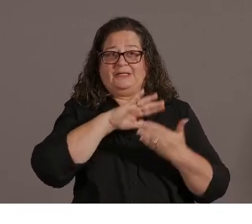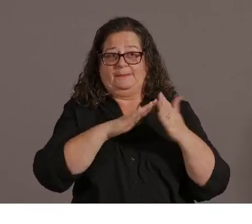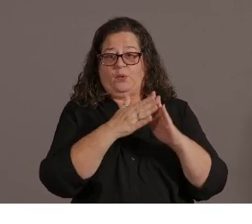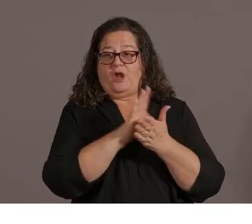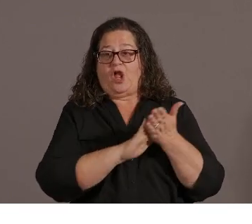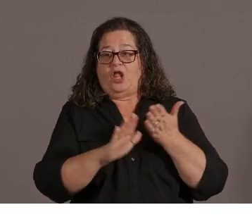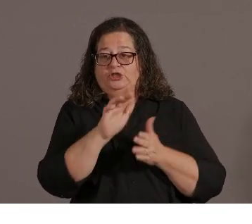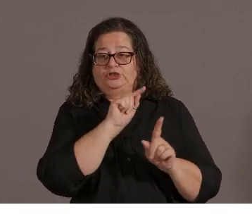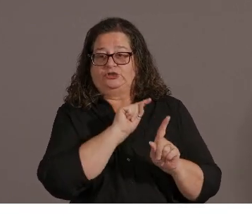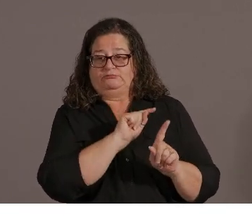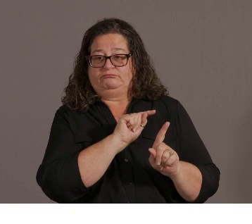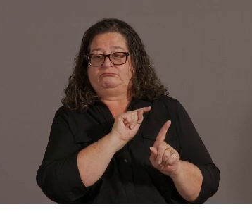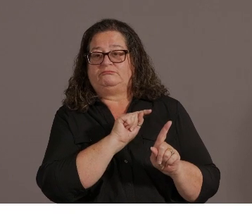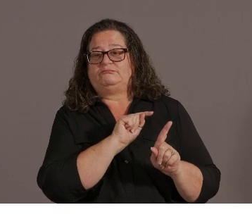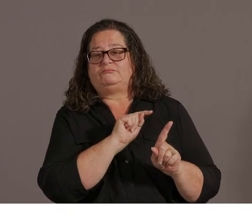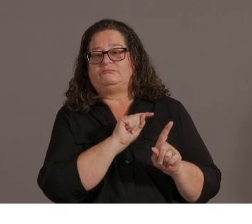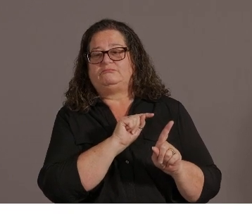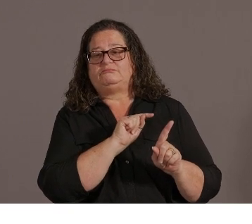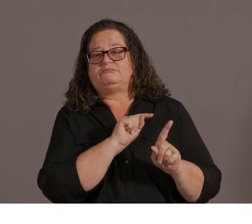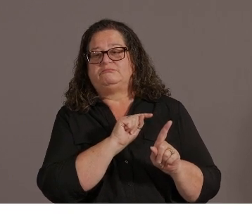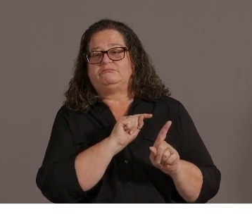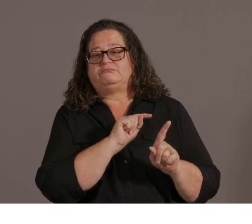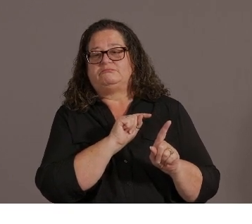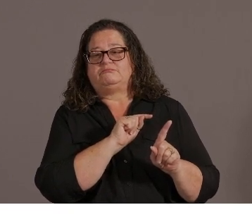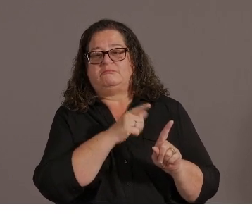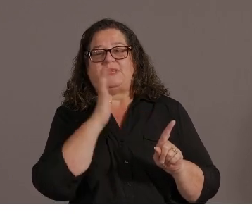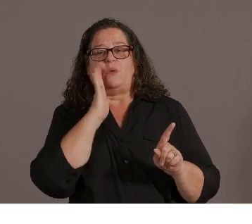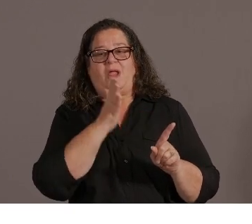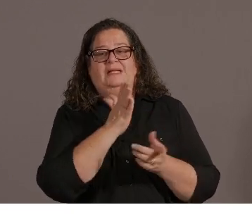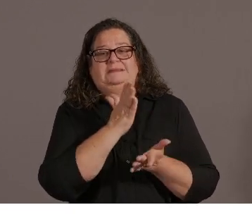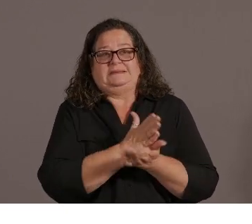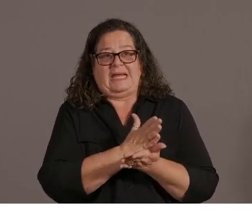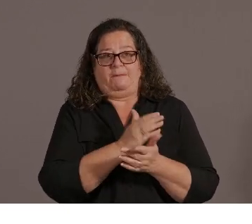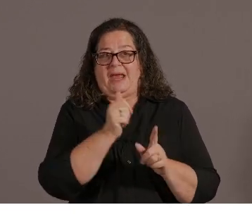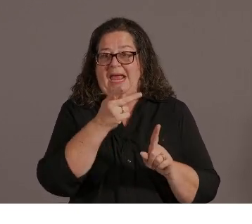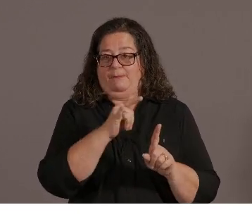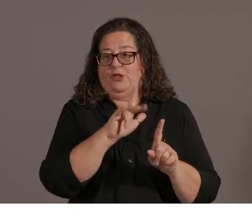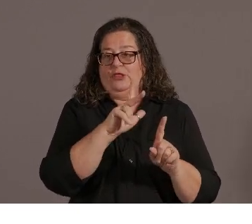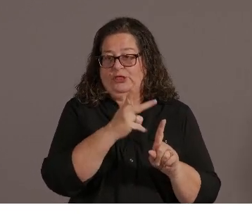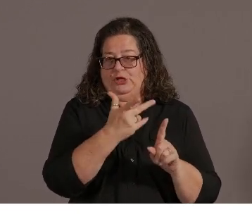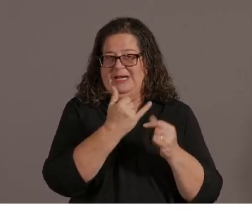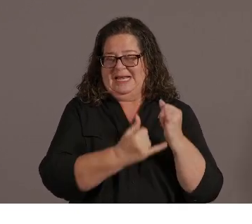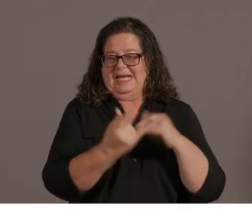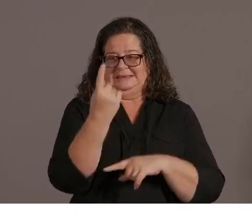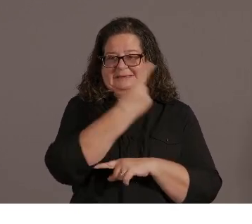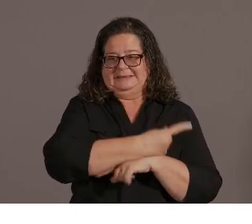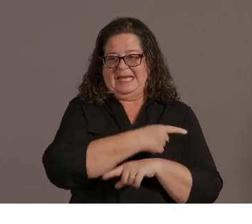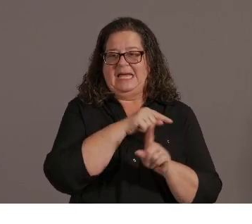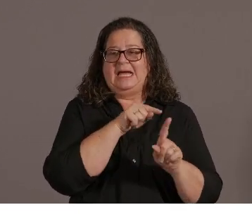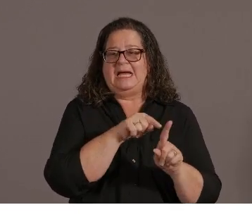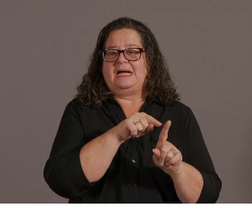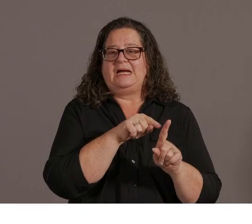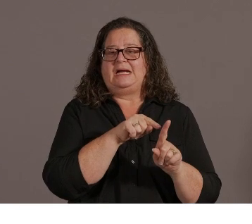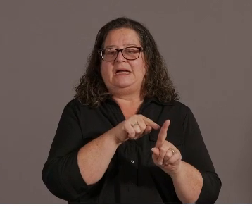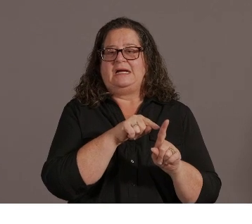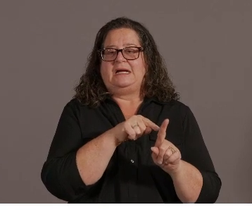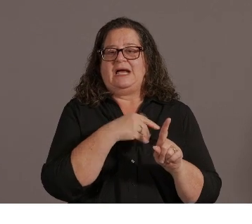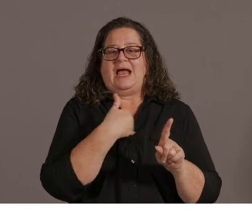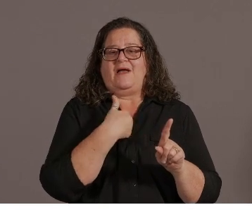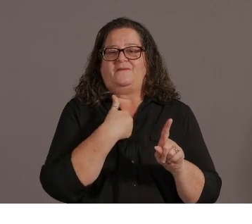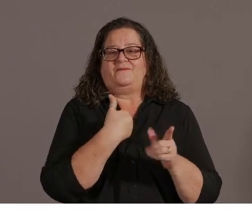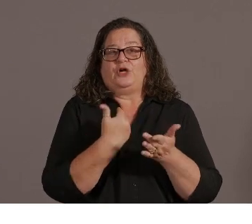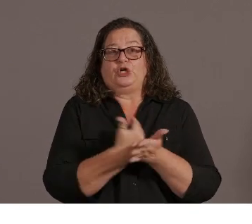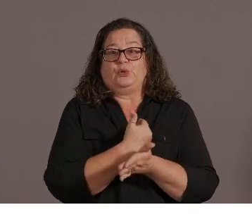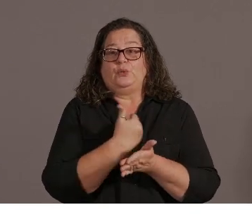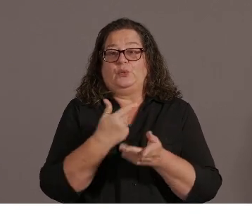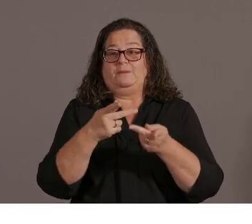stop operations at the end of the day on April 3rd. We have a new Southeast Mesa pod that is going to open up on